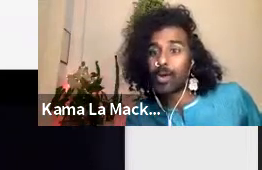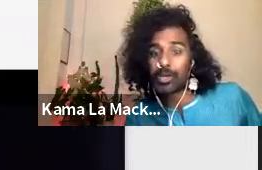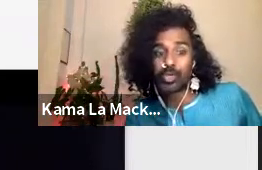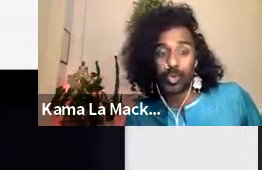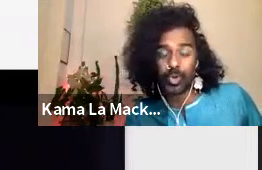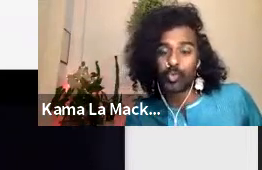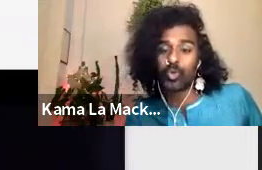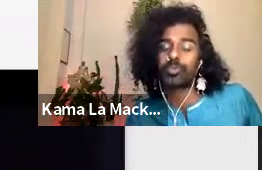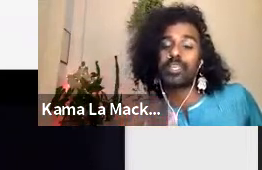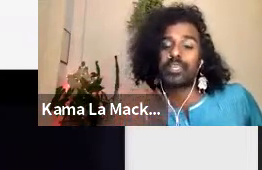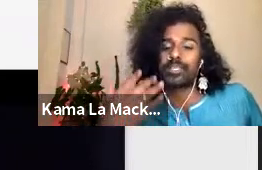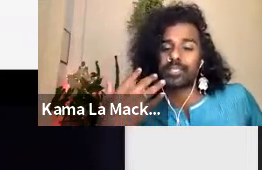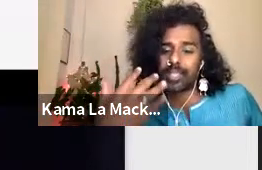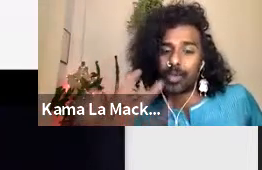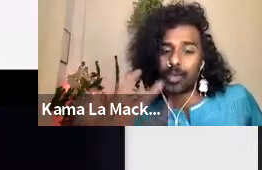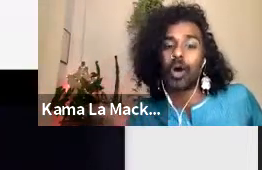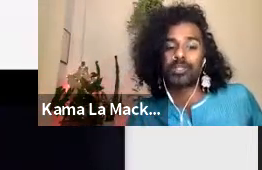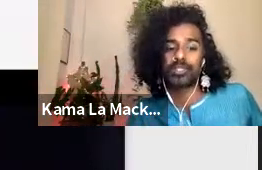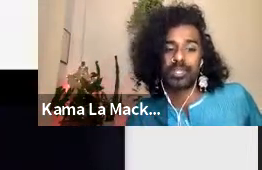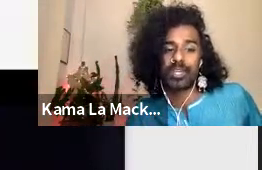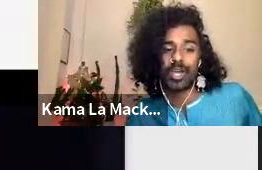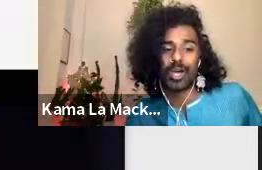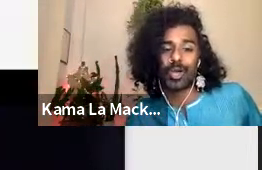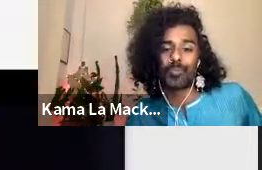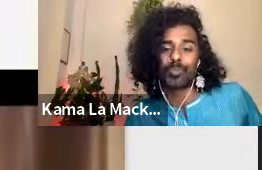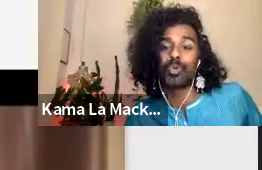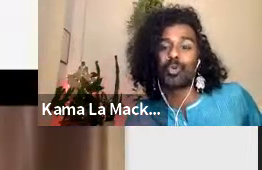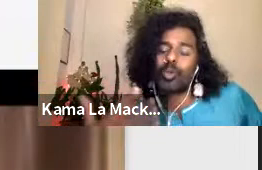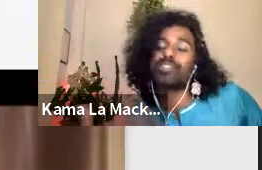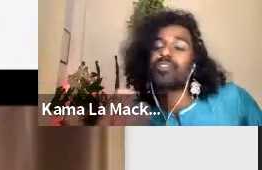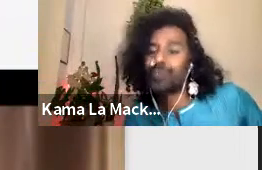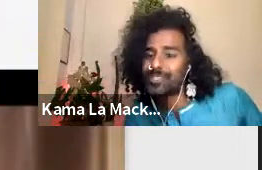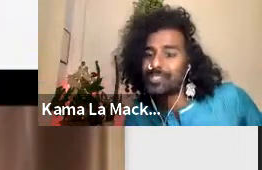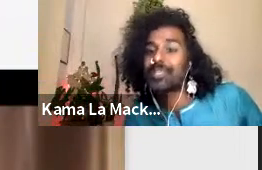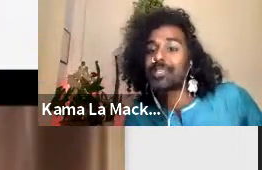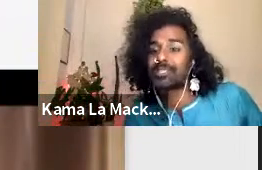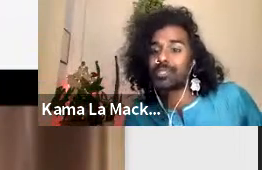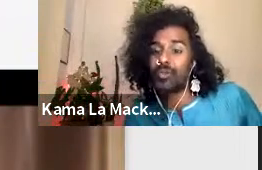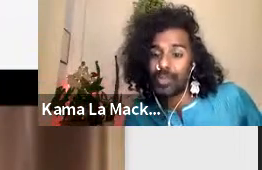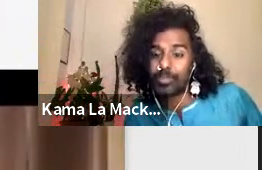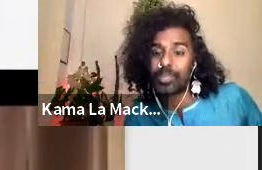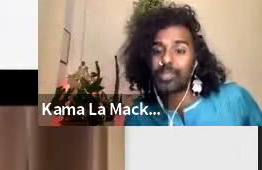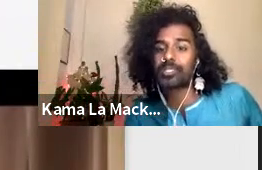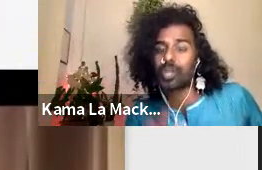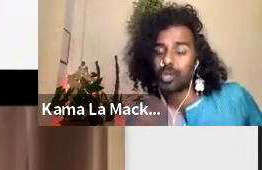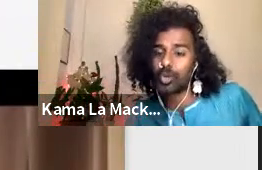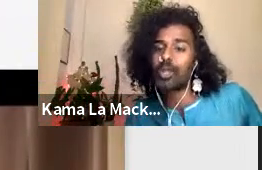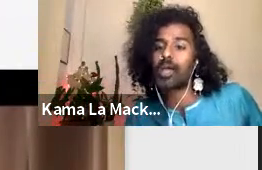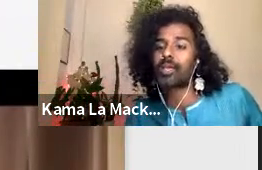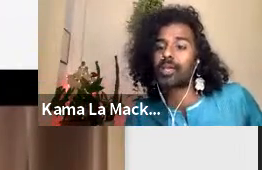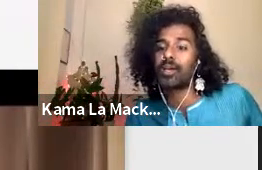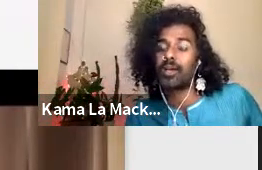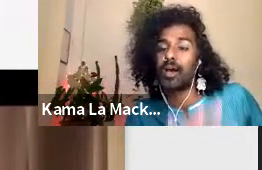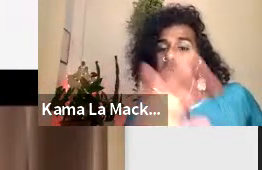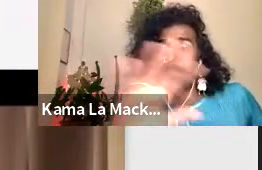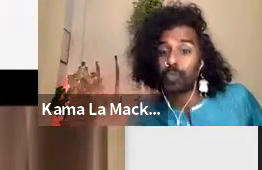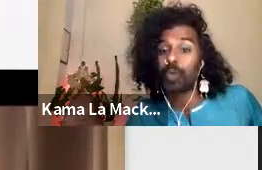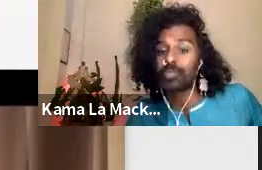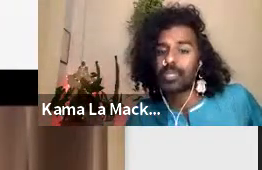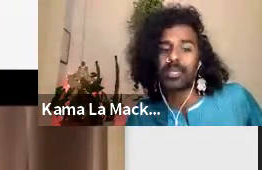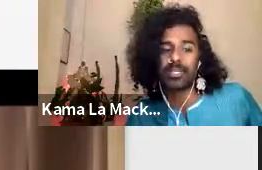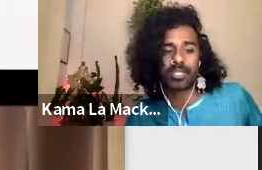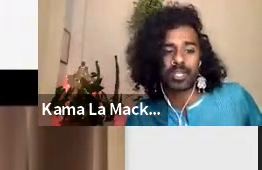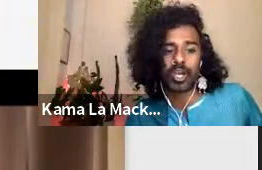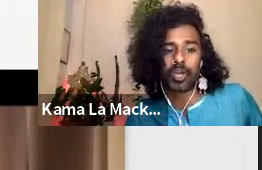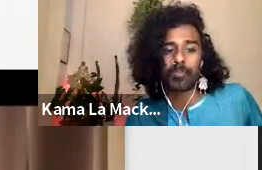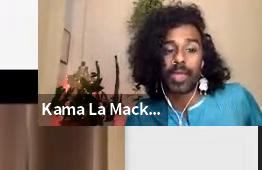right now as a spoken word piece, like what different scenes of that piece look like on